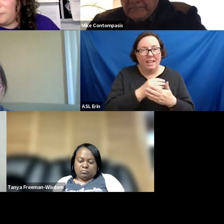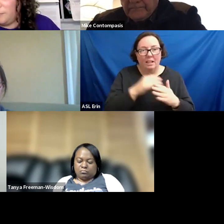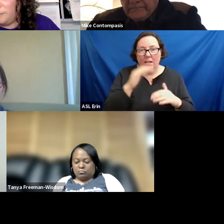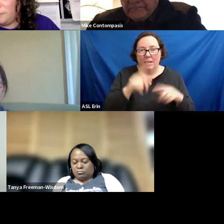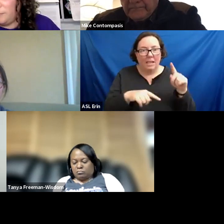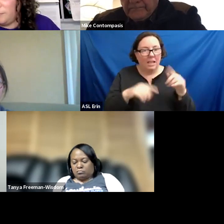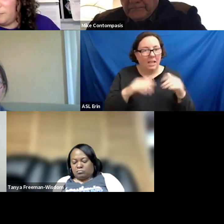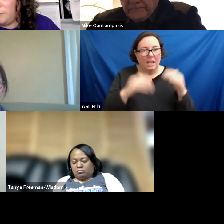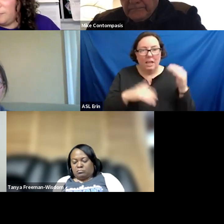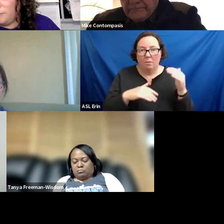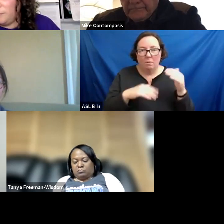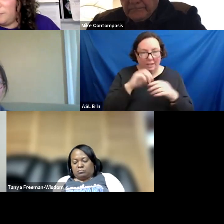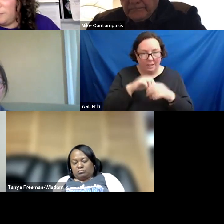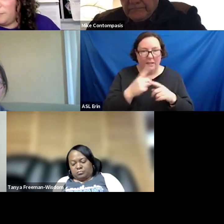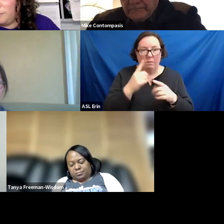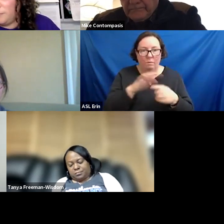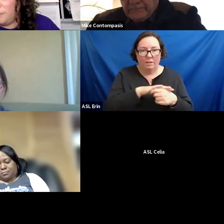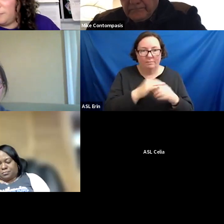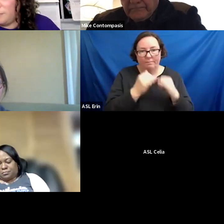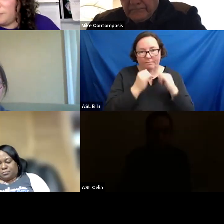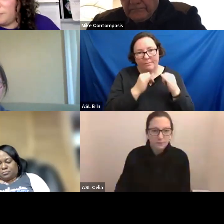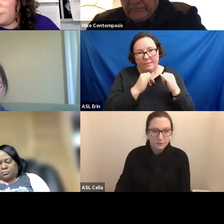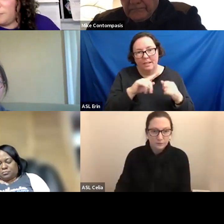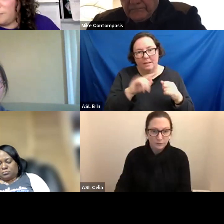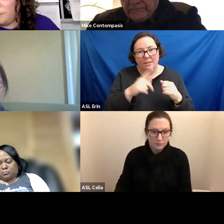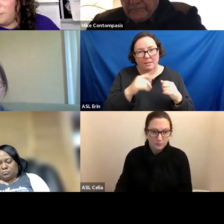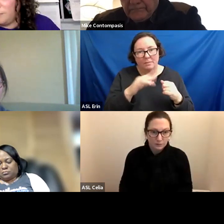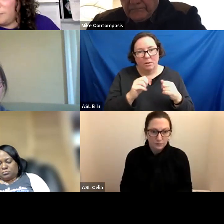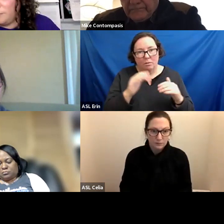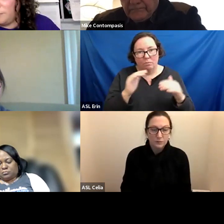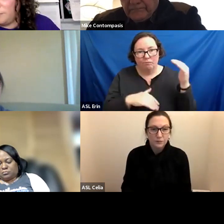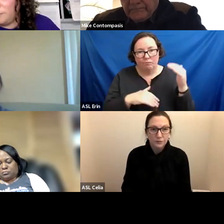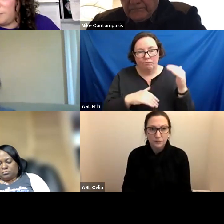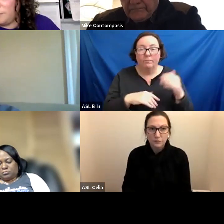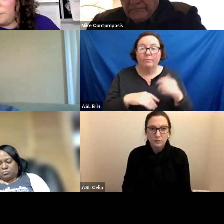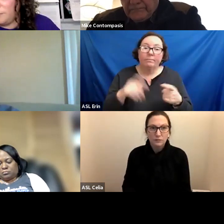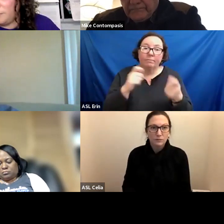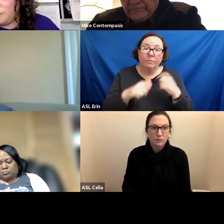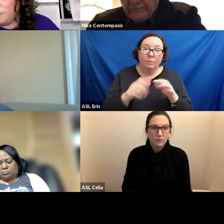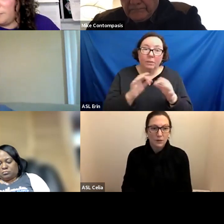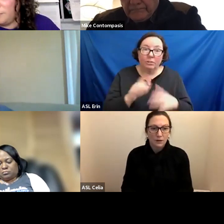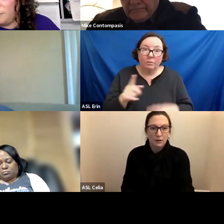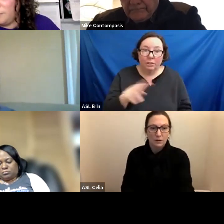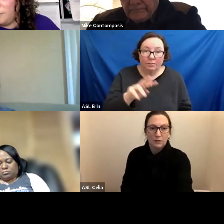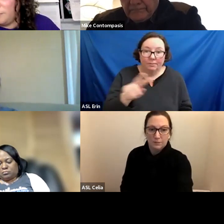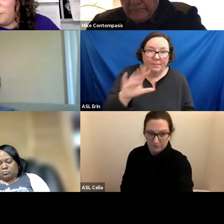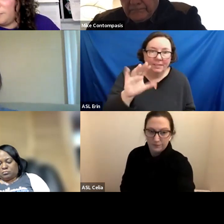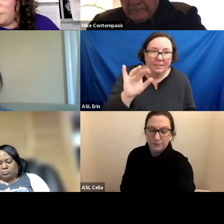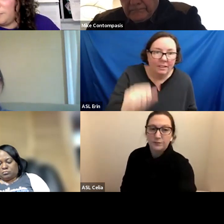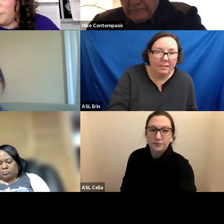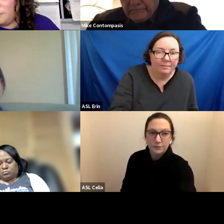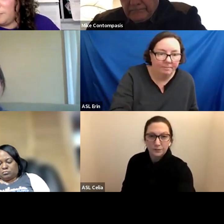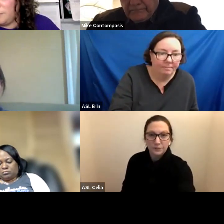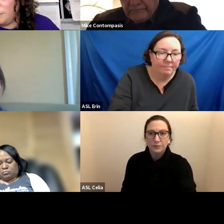inequality within a particular zip code. So I want to agree with